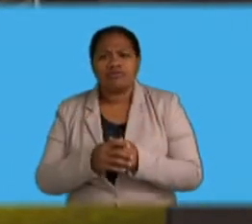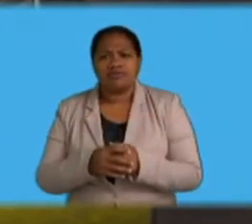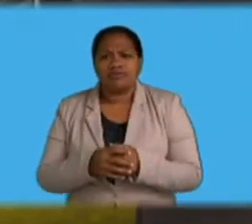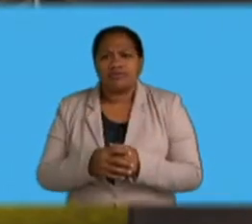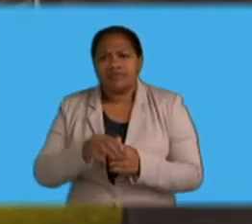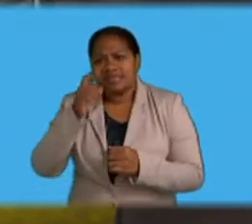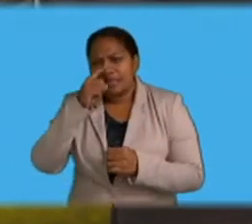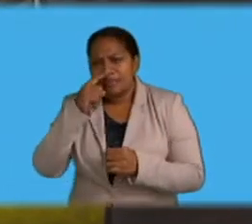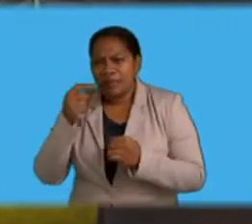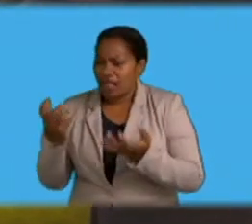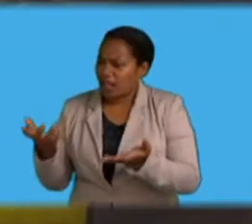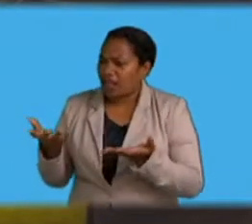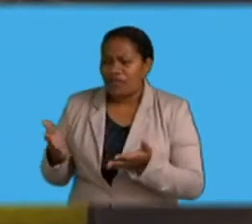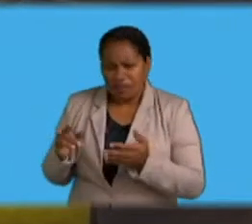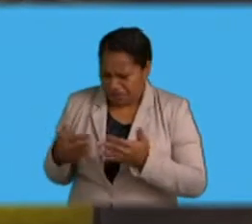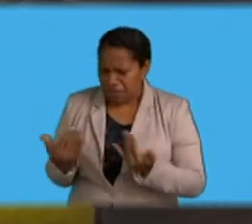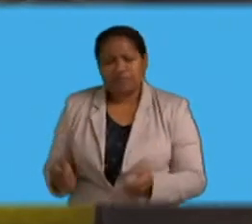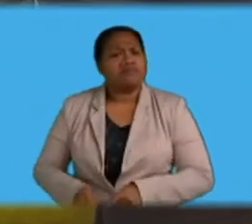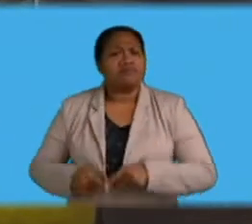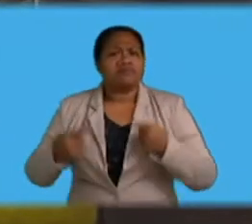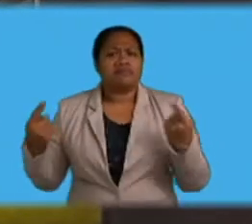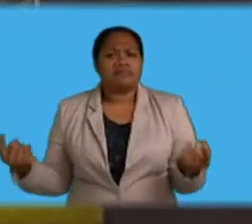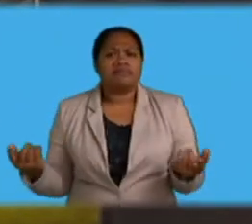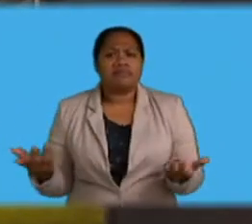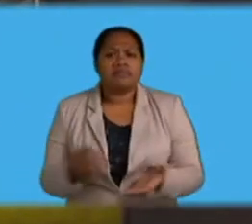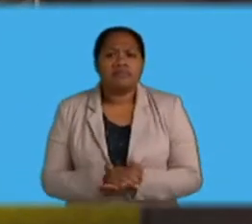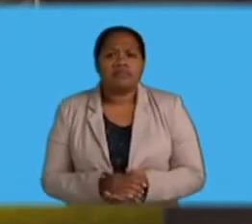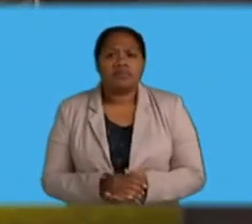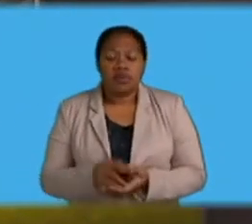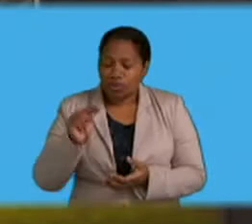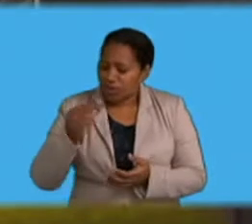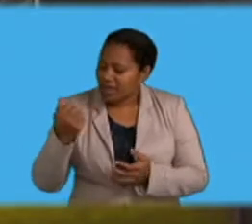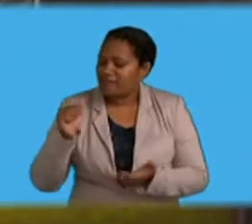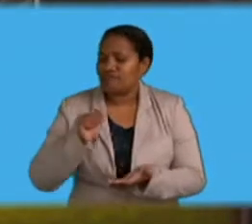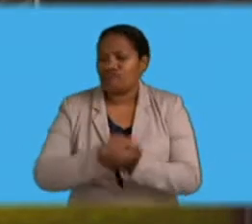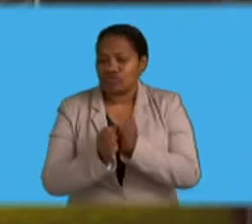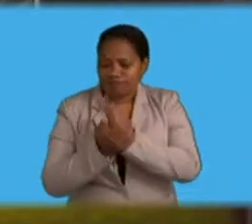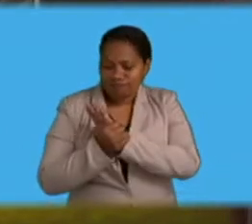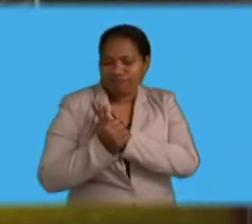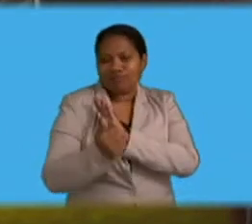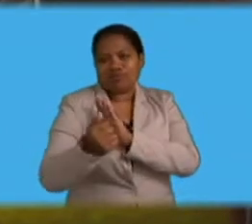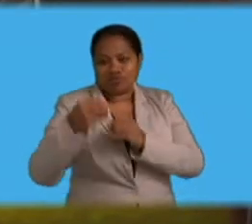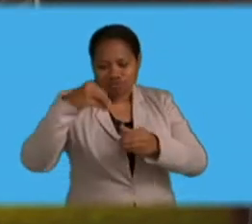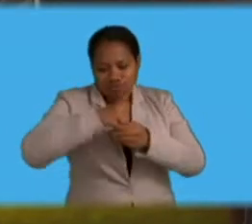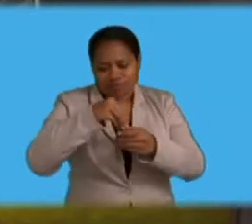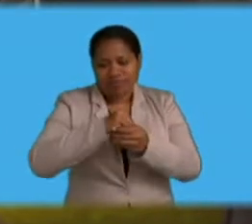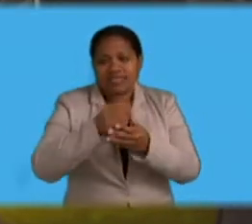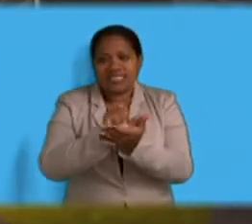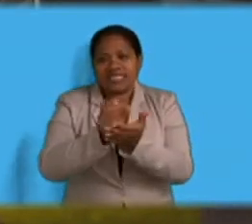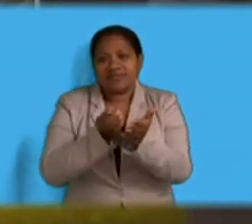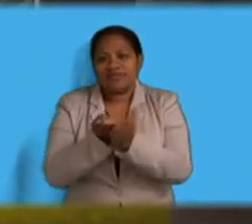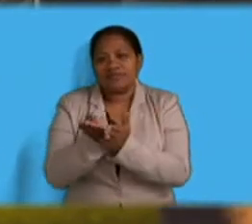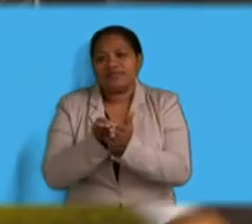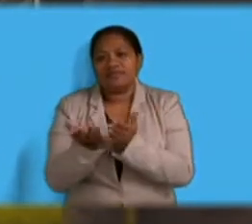different. So we need to have the right skill sets in the civil service itself too, Madam Speaker. Thank